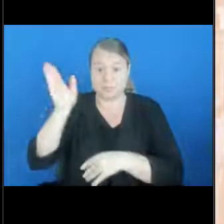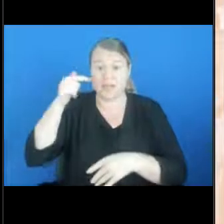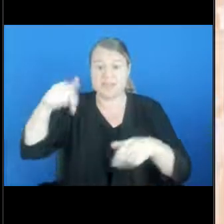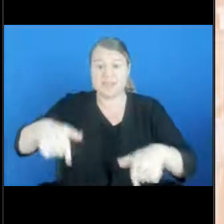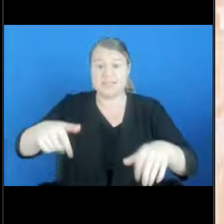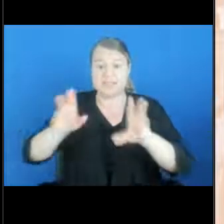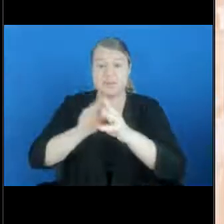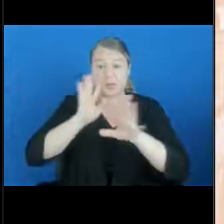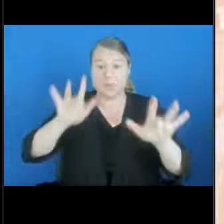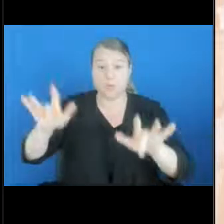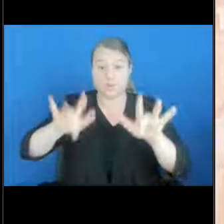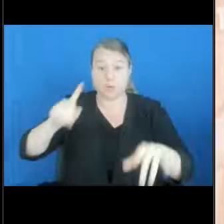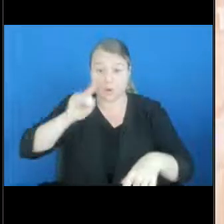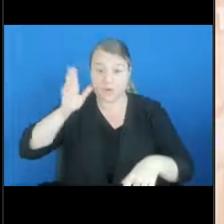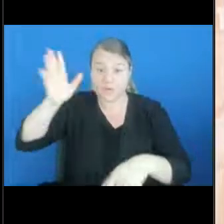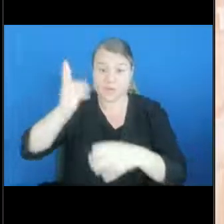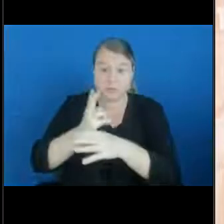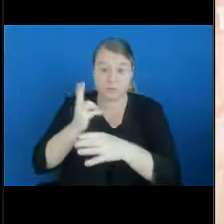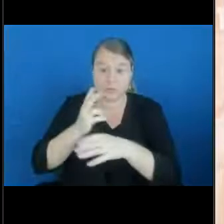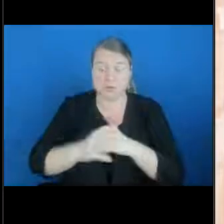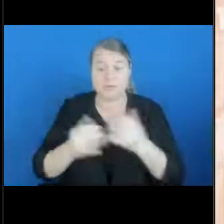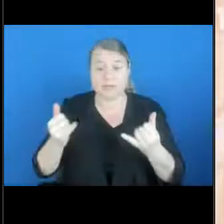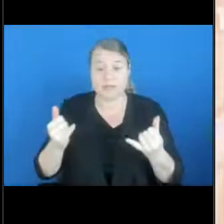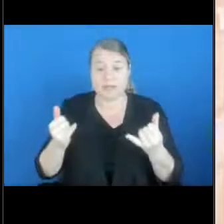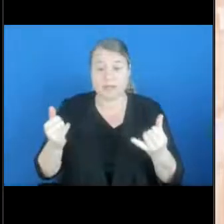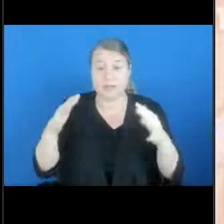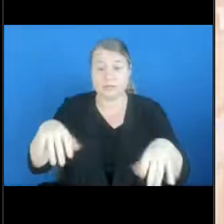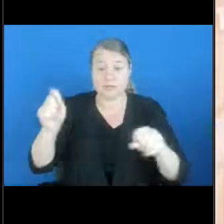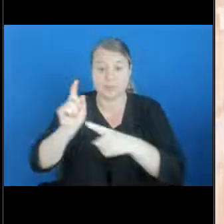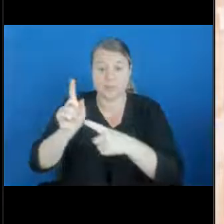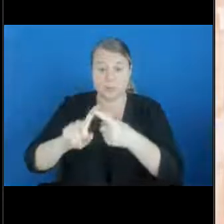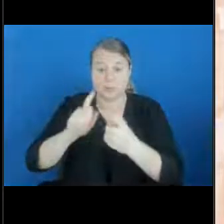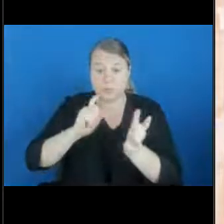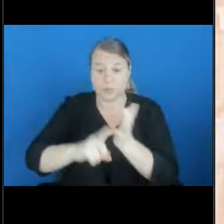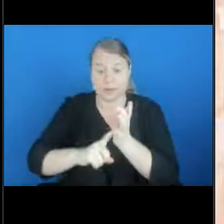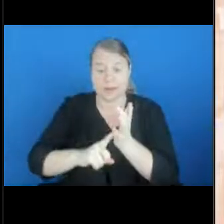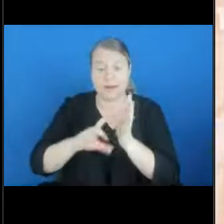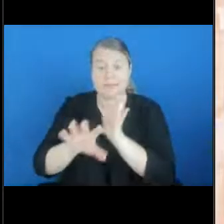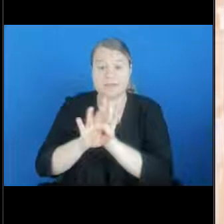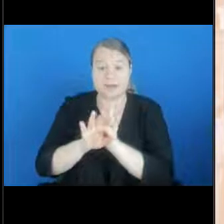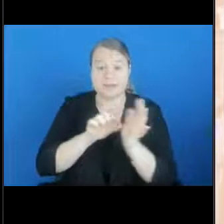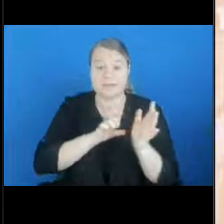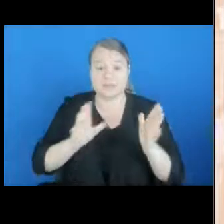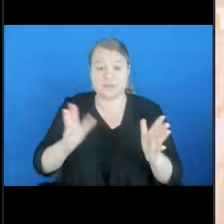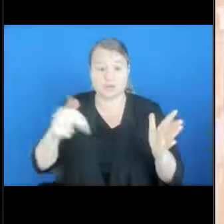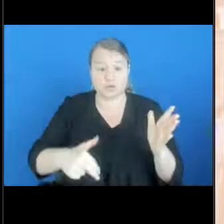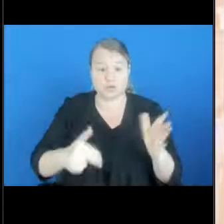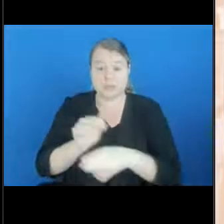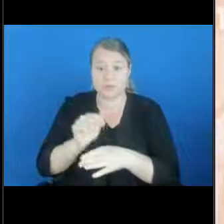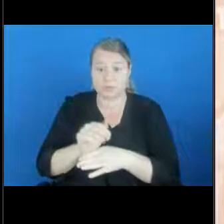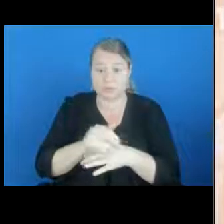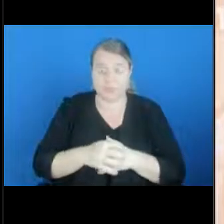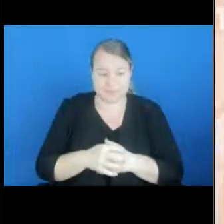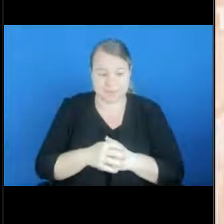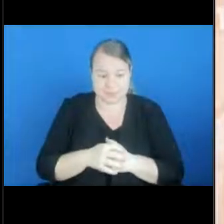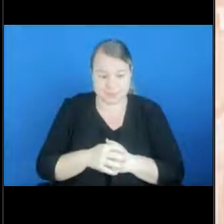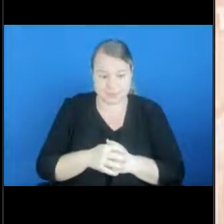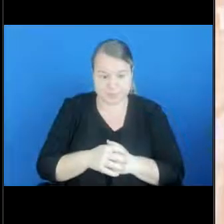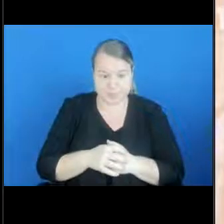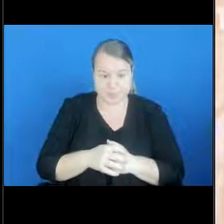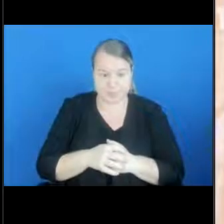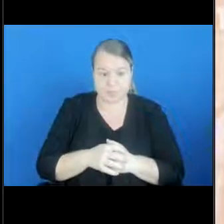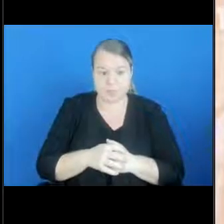for future reference. And now I'd like to take a moment to recognize the elected officials joining us this evening. And I believe